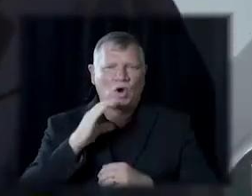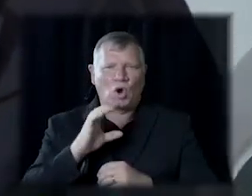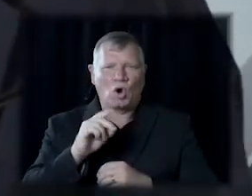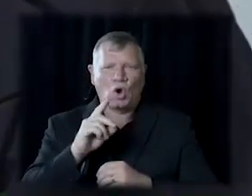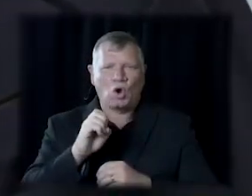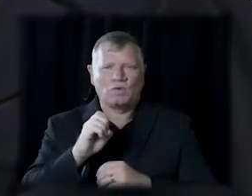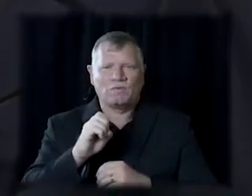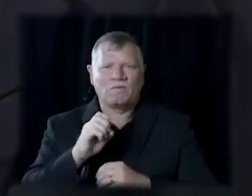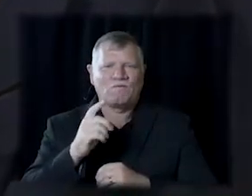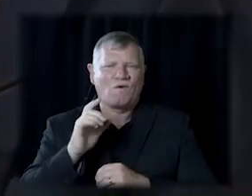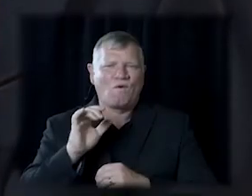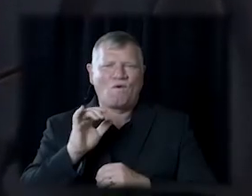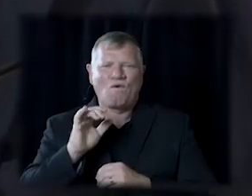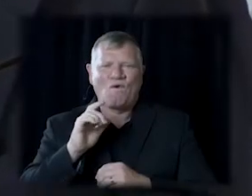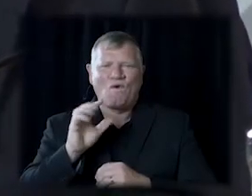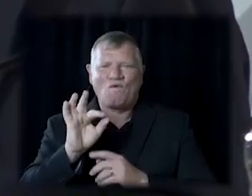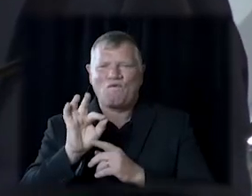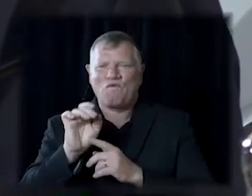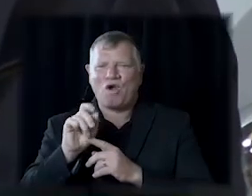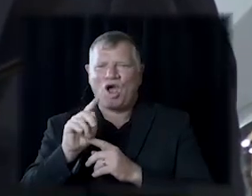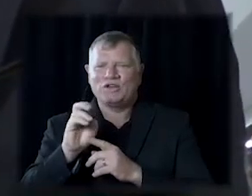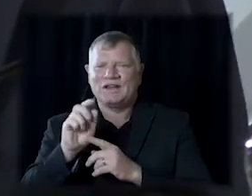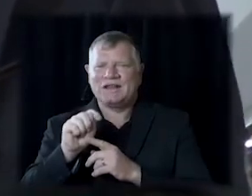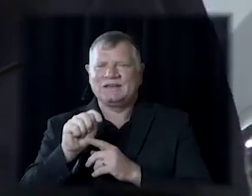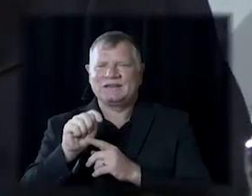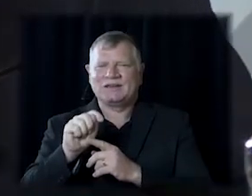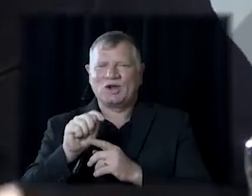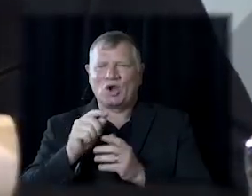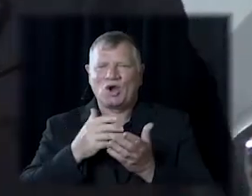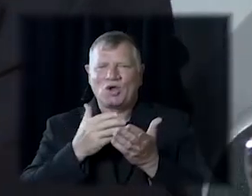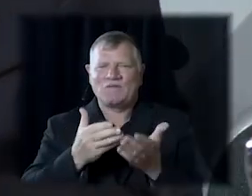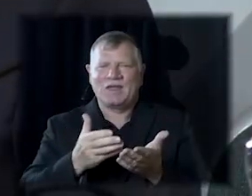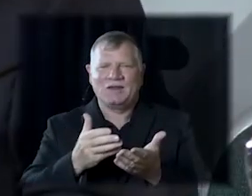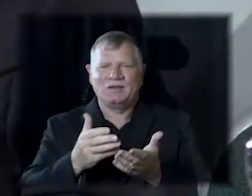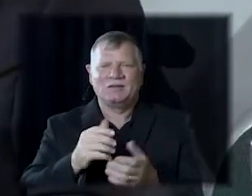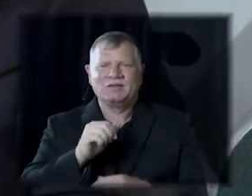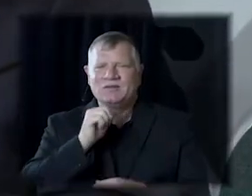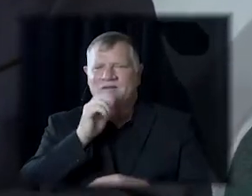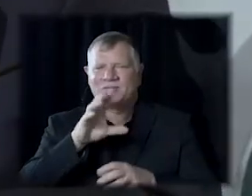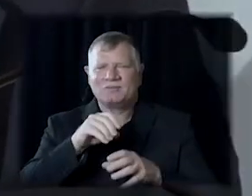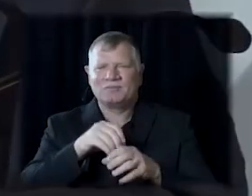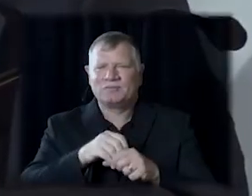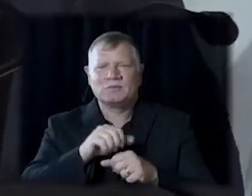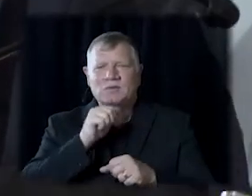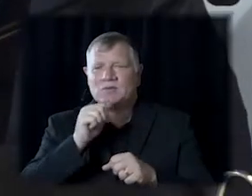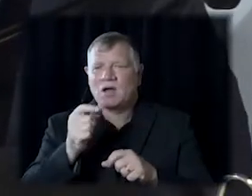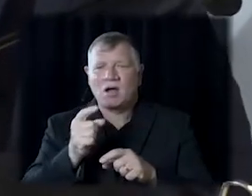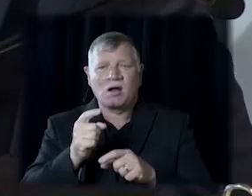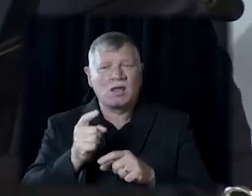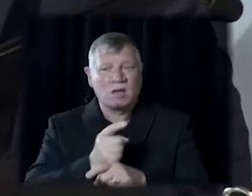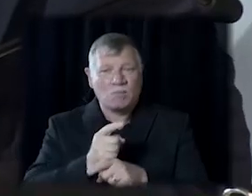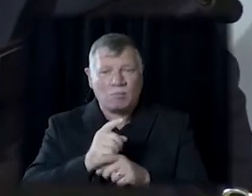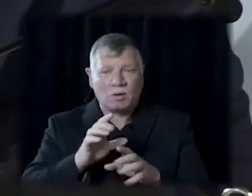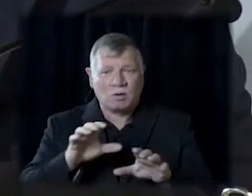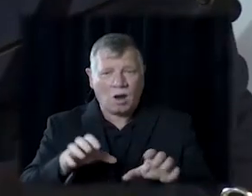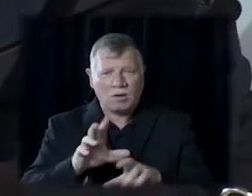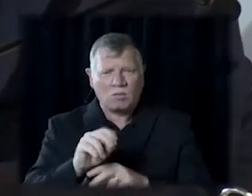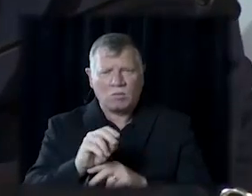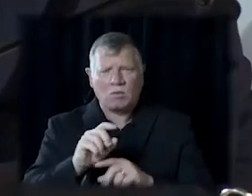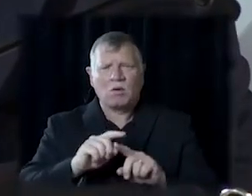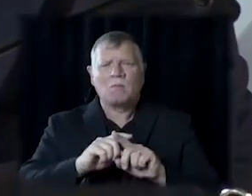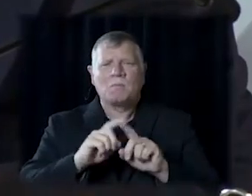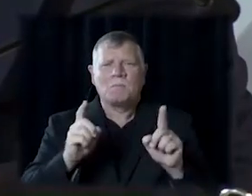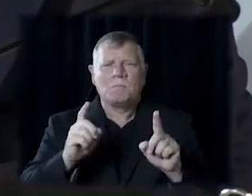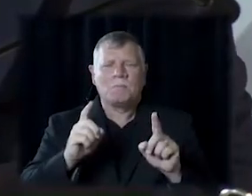called fraudulent conveyance. They don't specifically involve any improper conduct, but what they involve